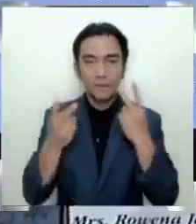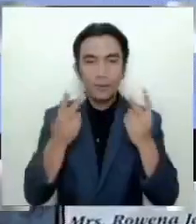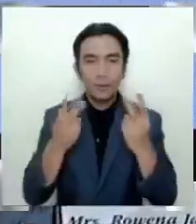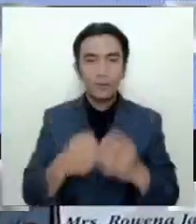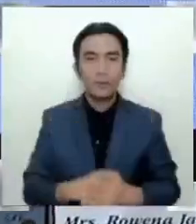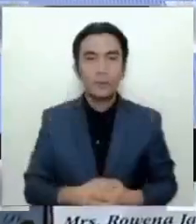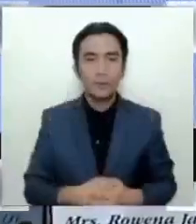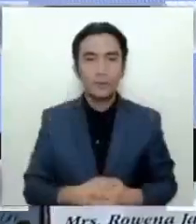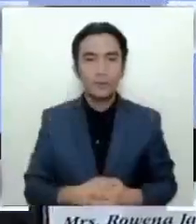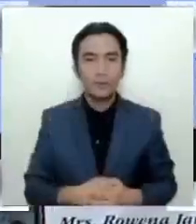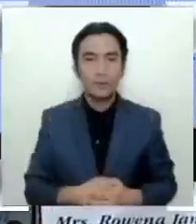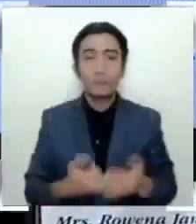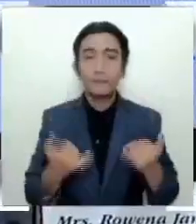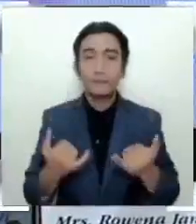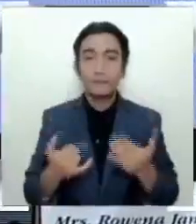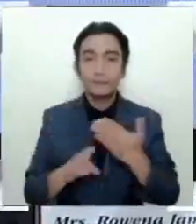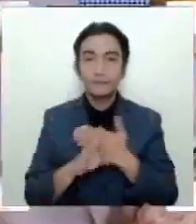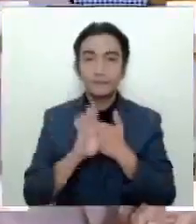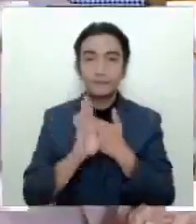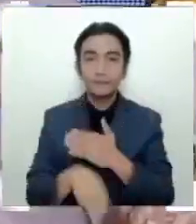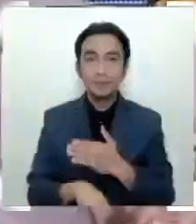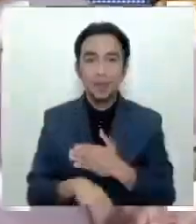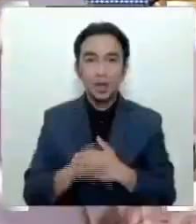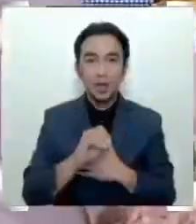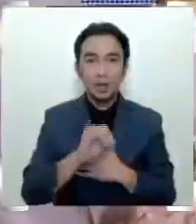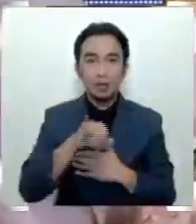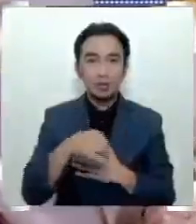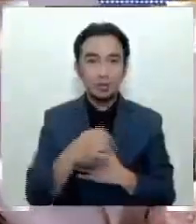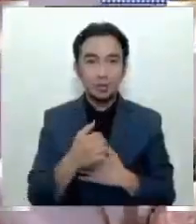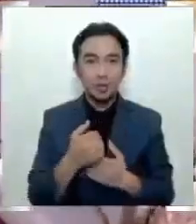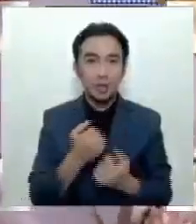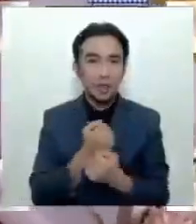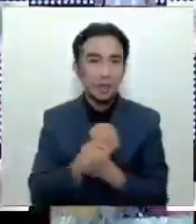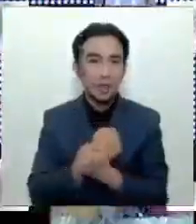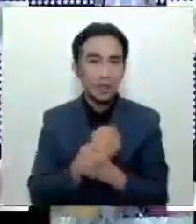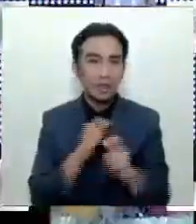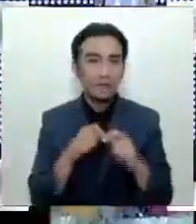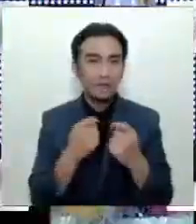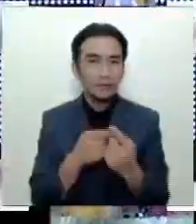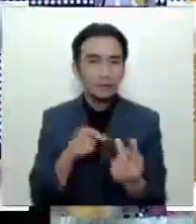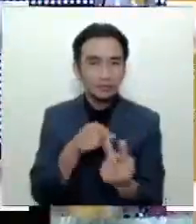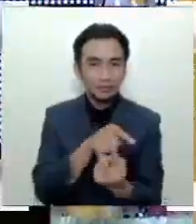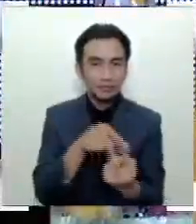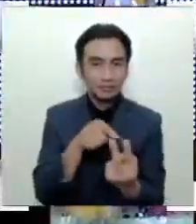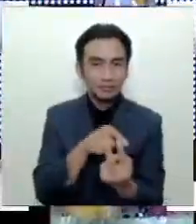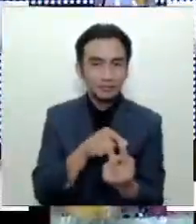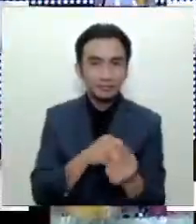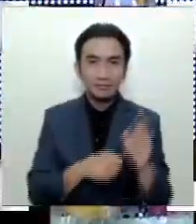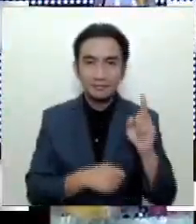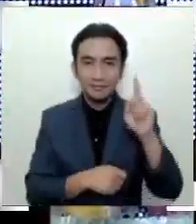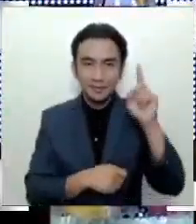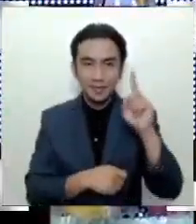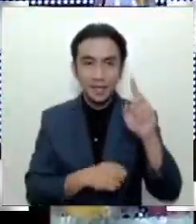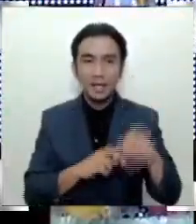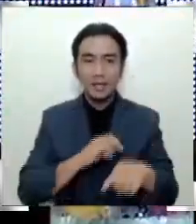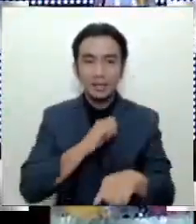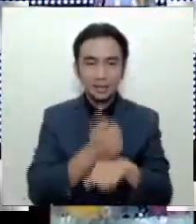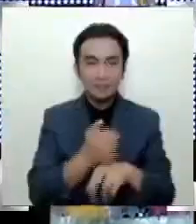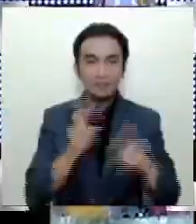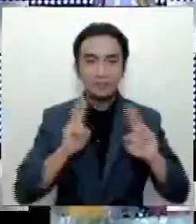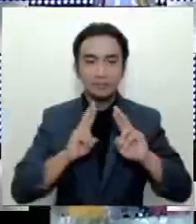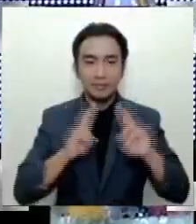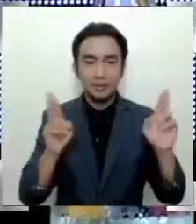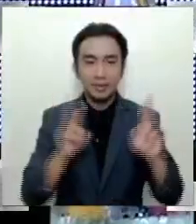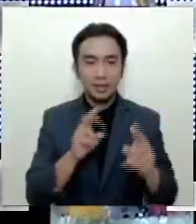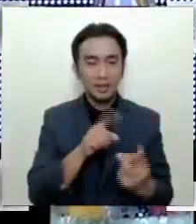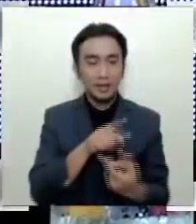Balik big screen na muli ang OG love team na sina Vilma Santos at Christopher De Leon. All set na ang star for all seasons na si Vilma